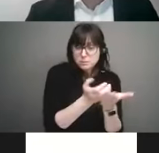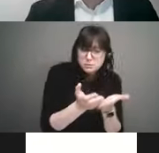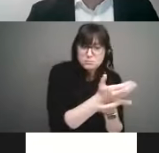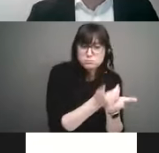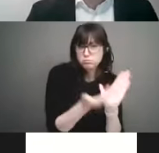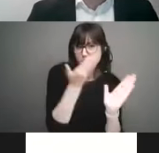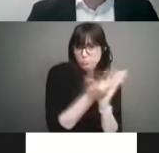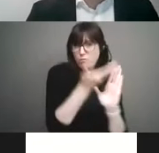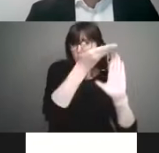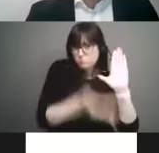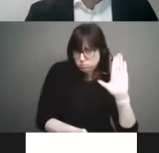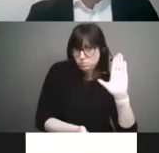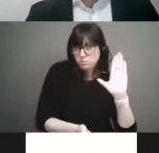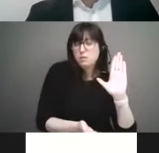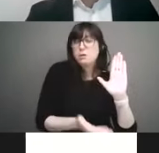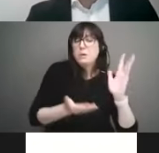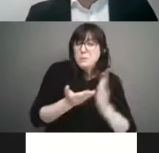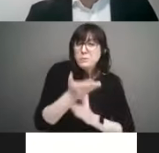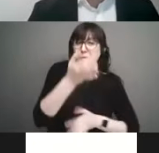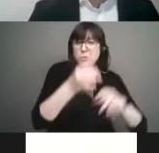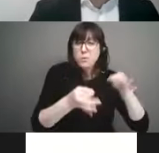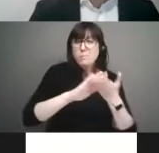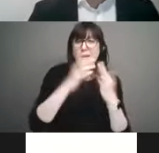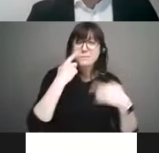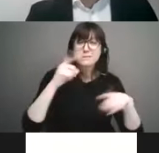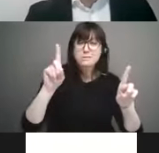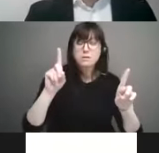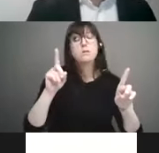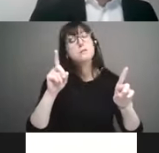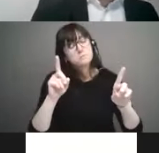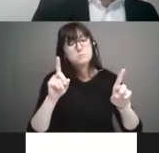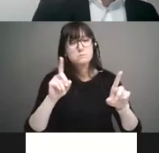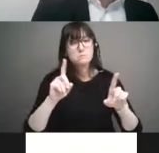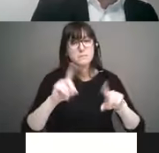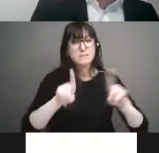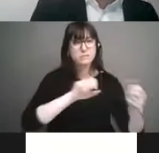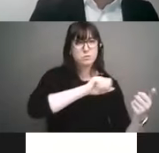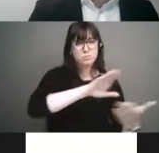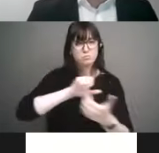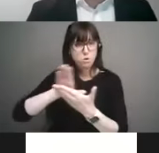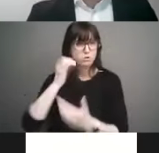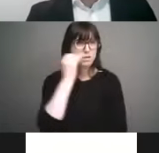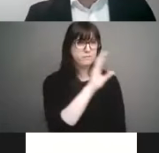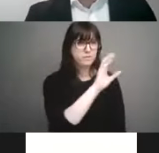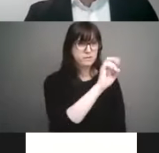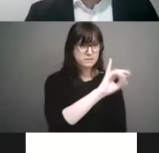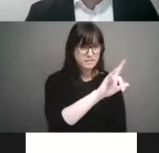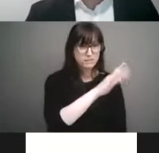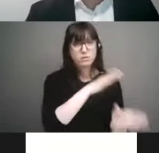and to succeed in court is going to be different depending on whether a civil suit is pursued or